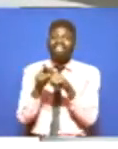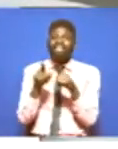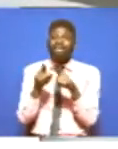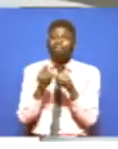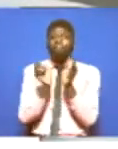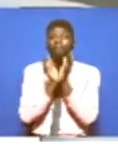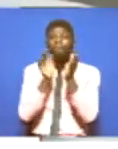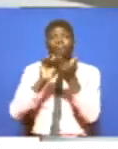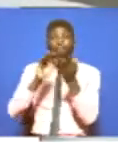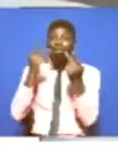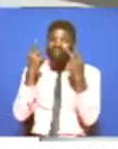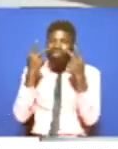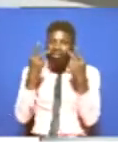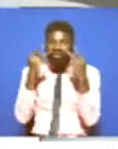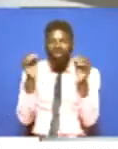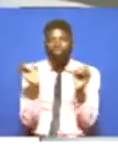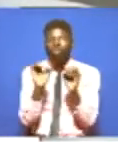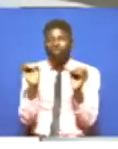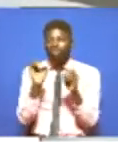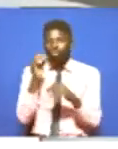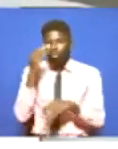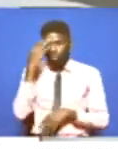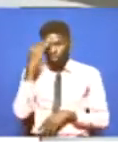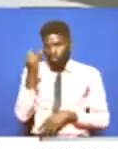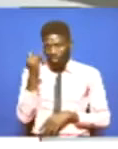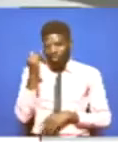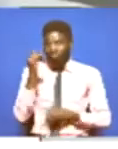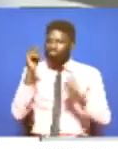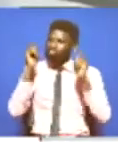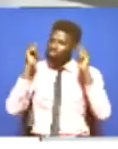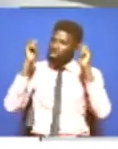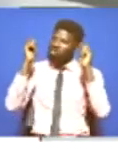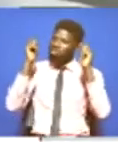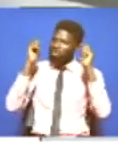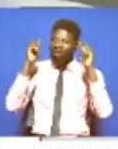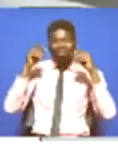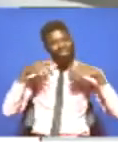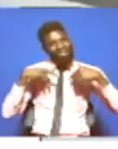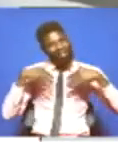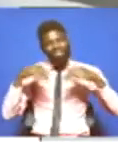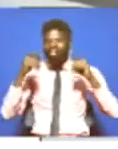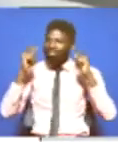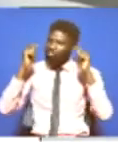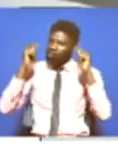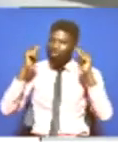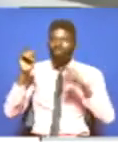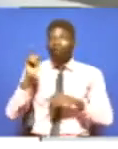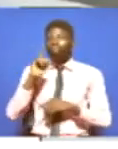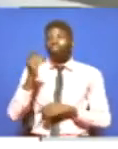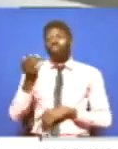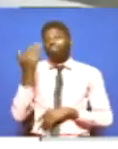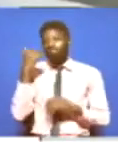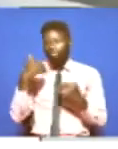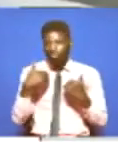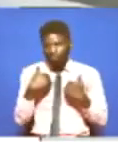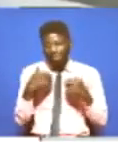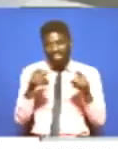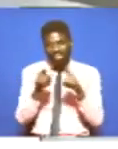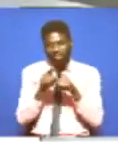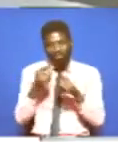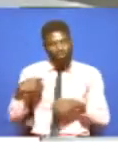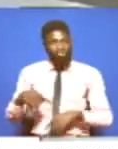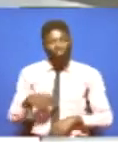public because of the demonstrations that were taking place in Nairobi then. And we wanted to